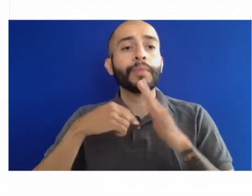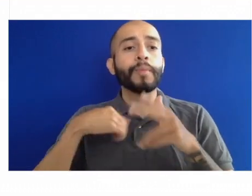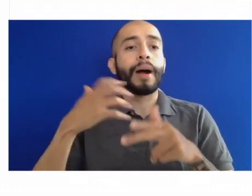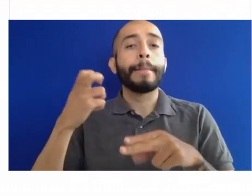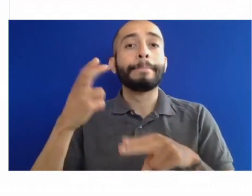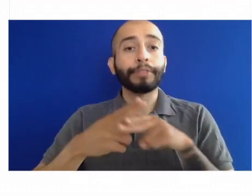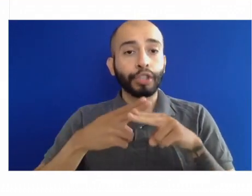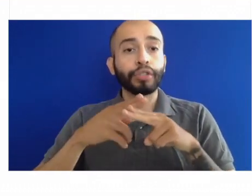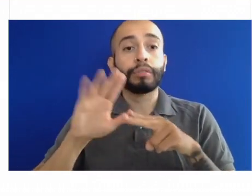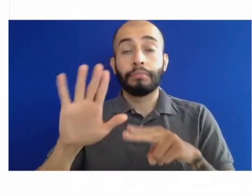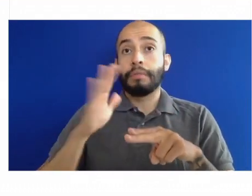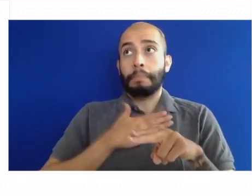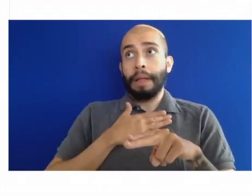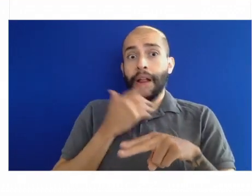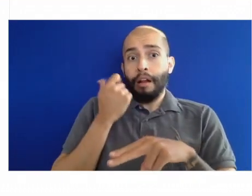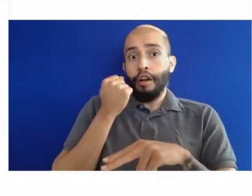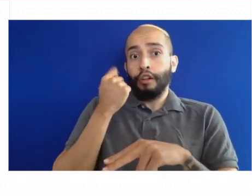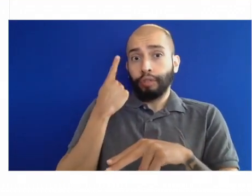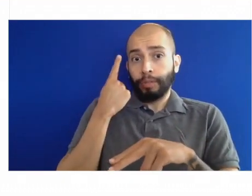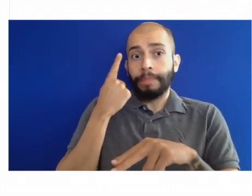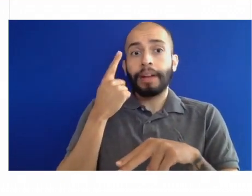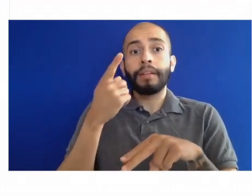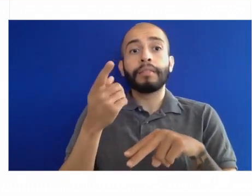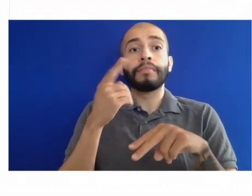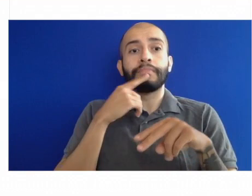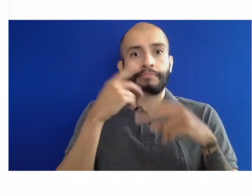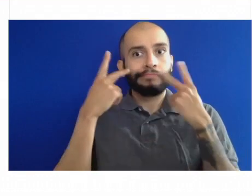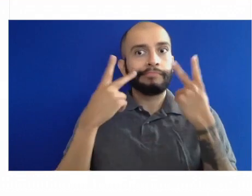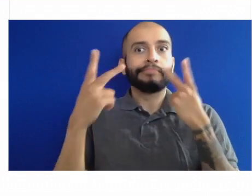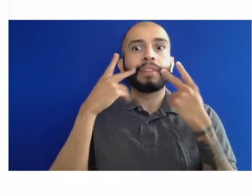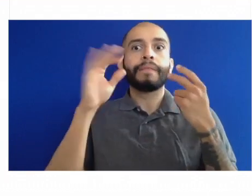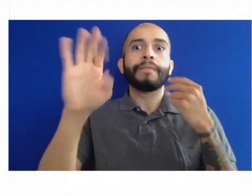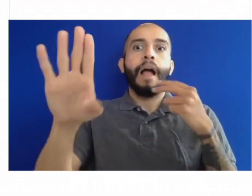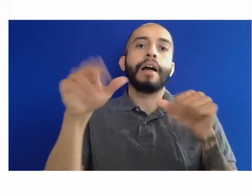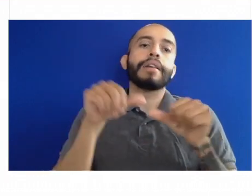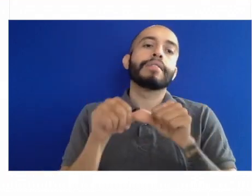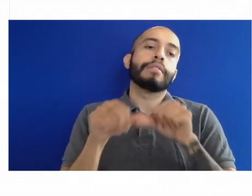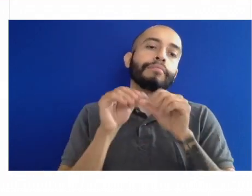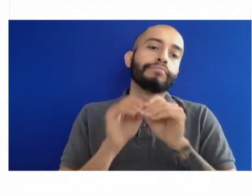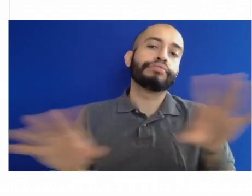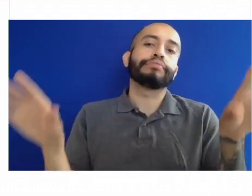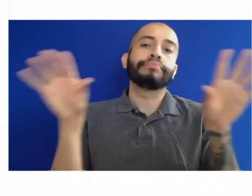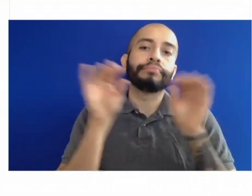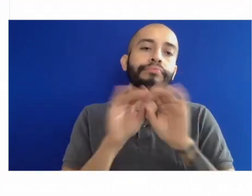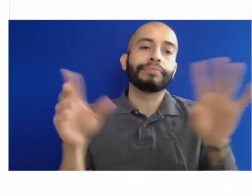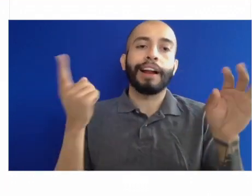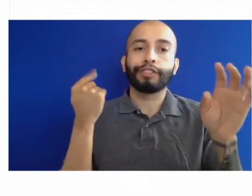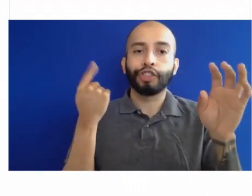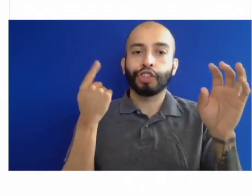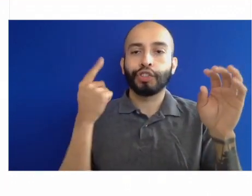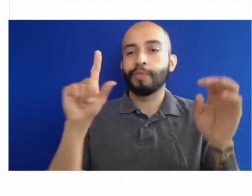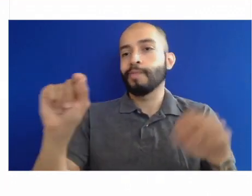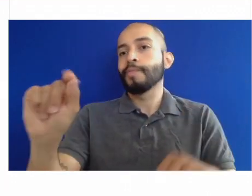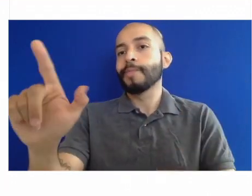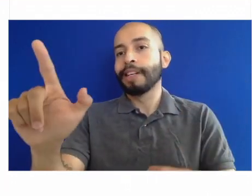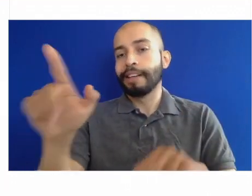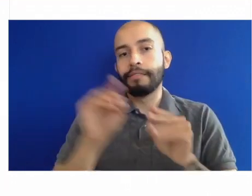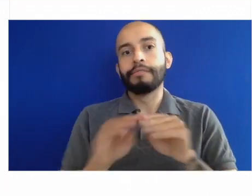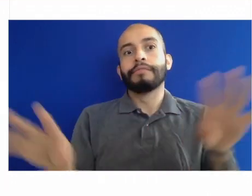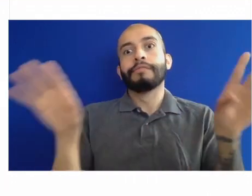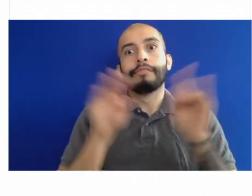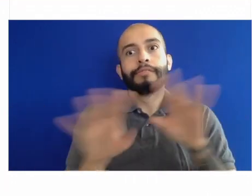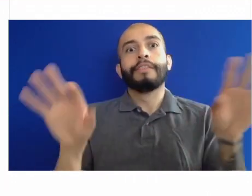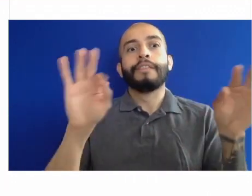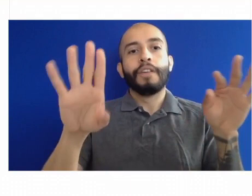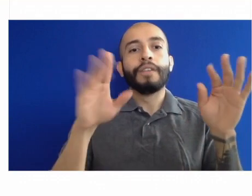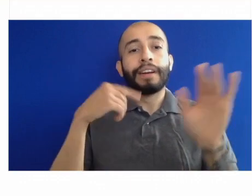headline on Facebook of last year, 2021. And it read, from memory, this healthy